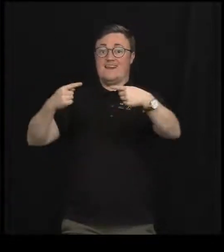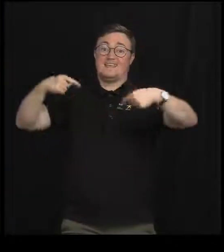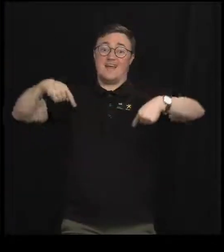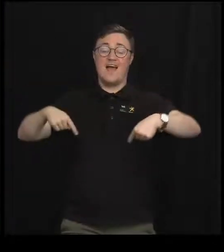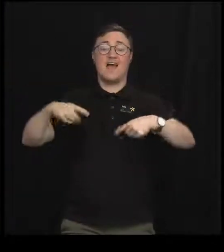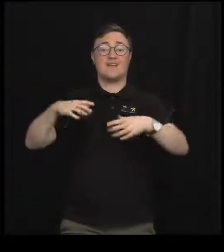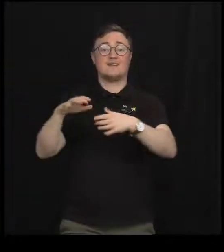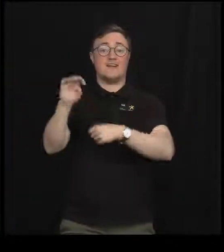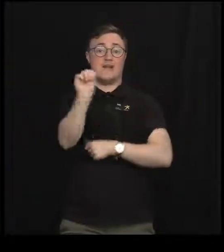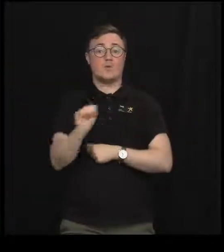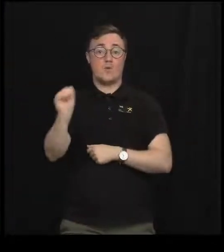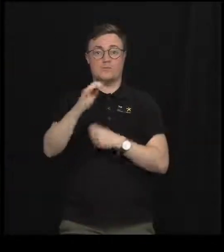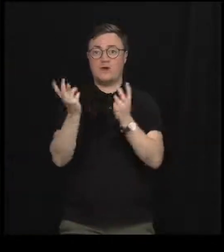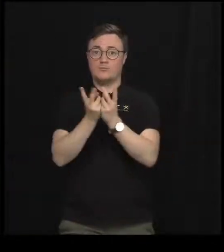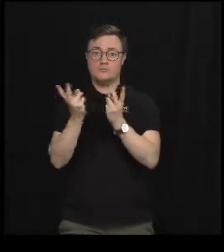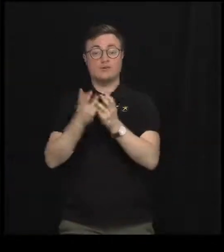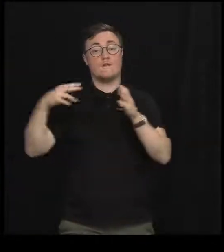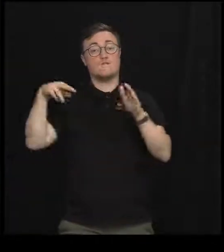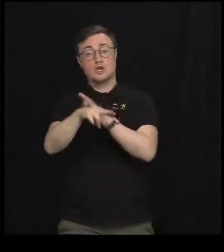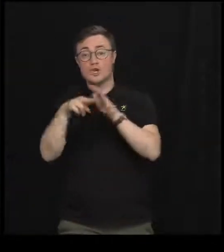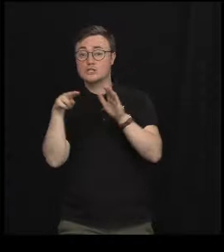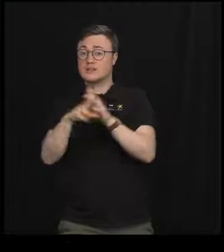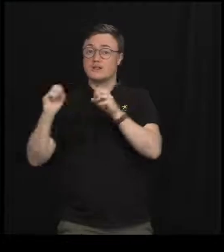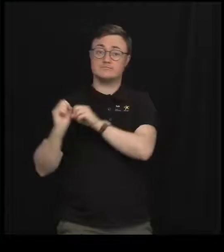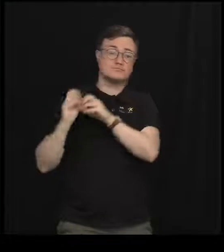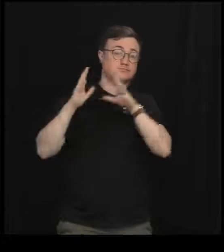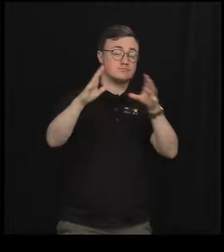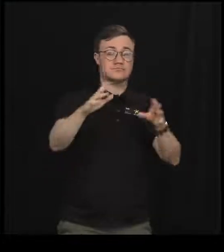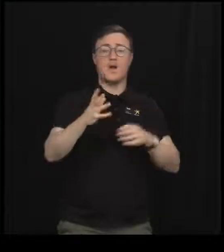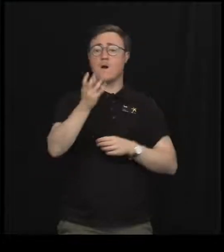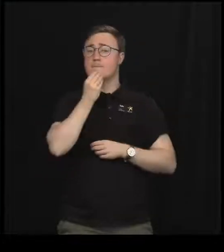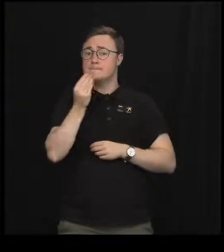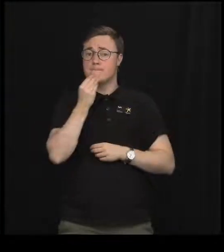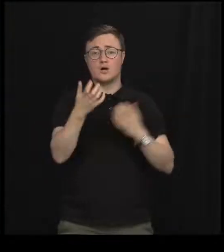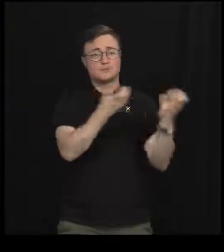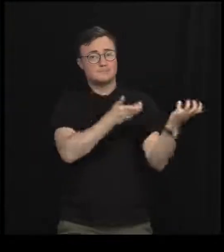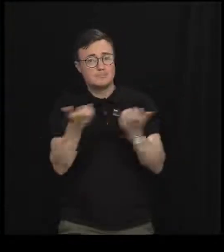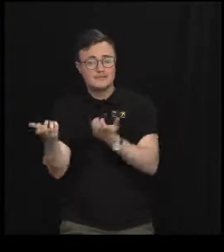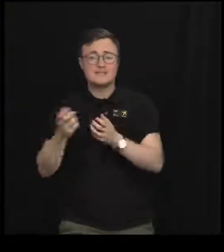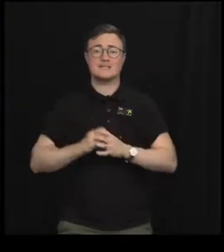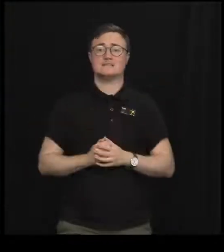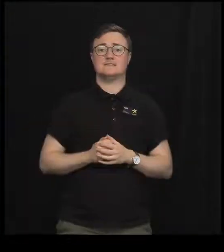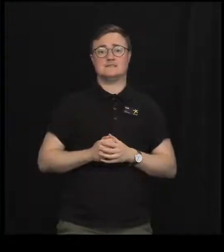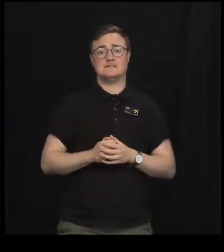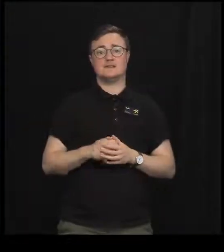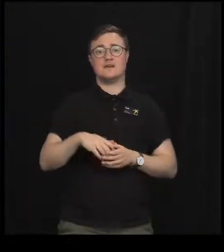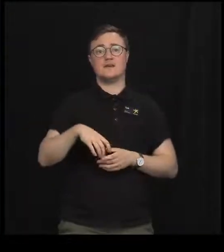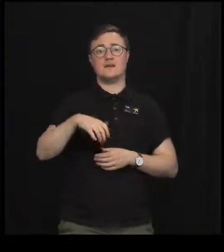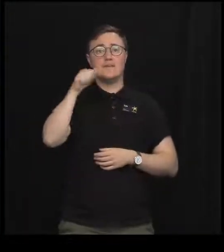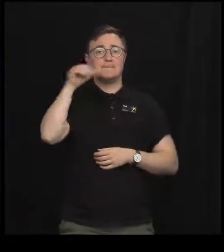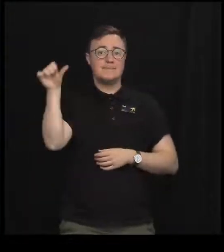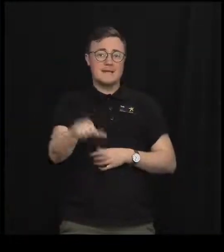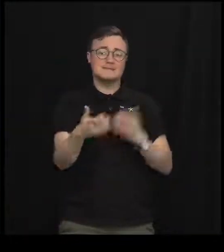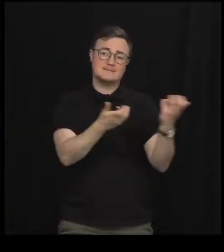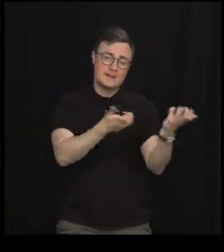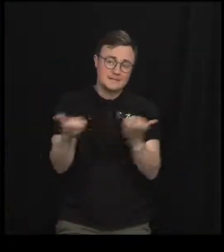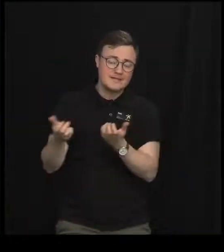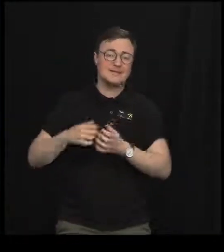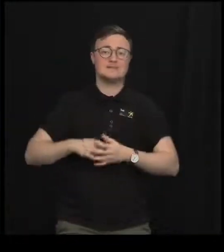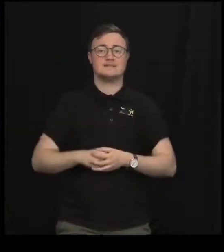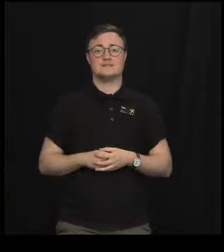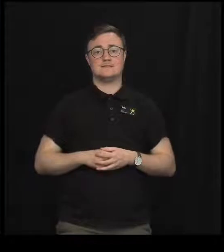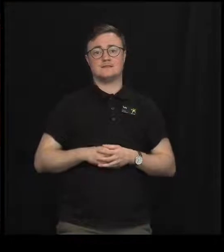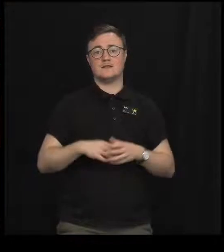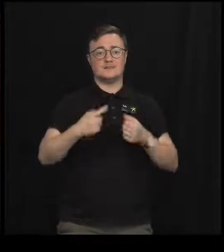added refugees. We've added a food security crisis, a fuel crisis, a finance crisis, and multiple crises